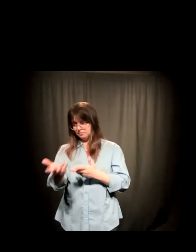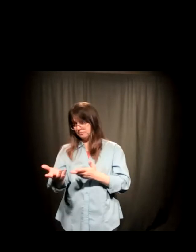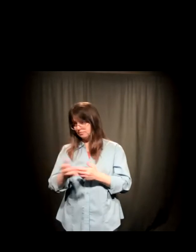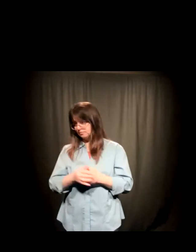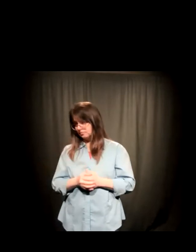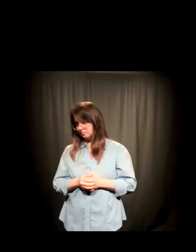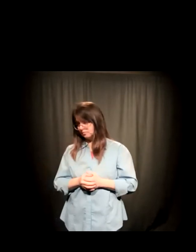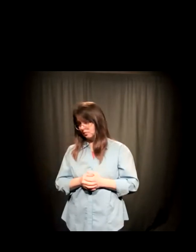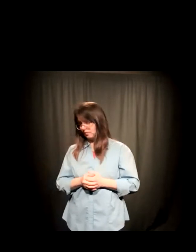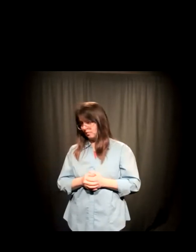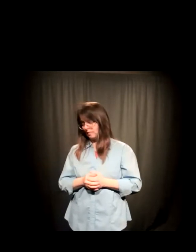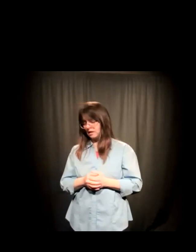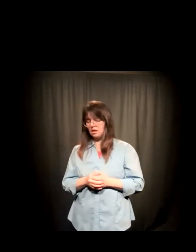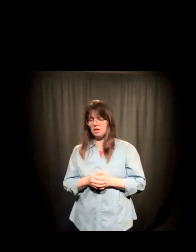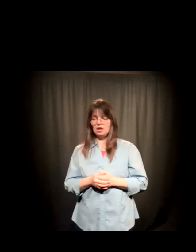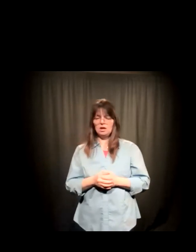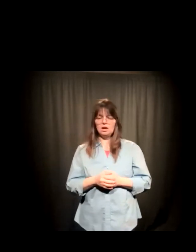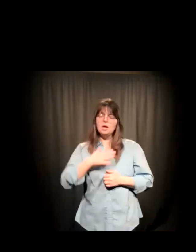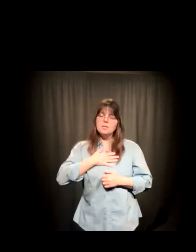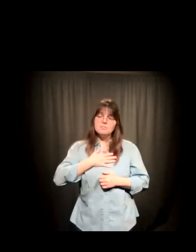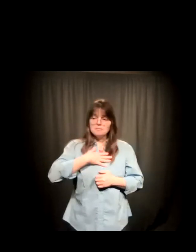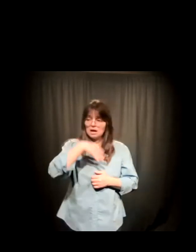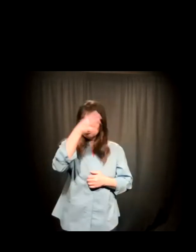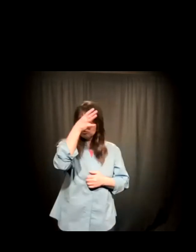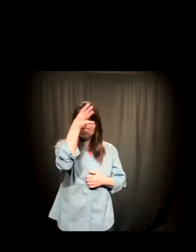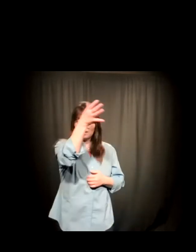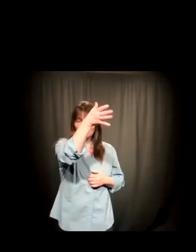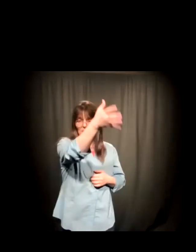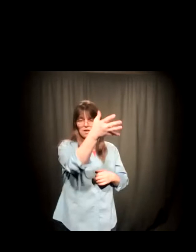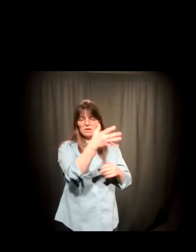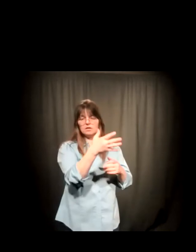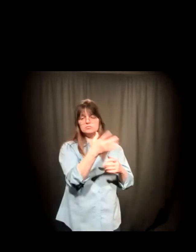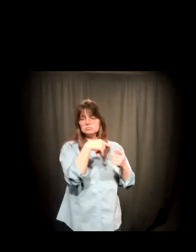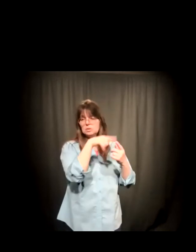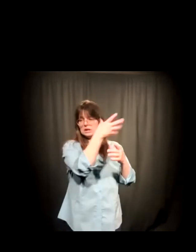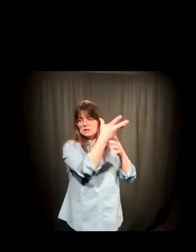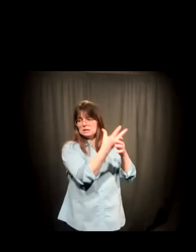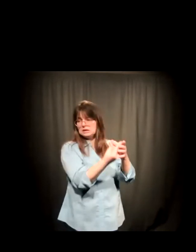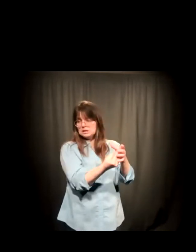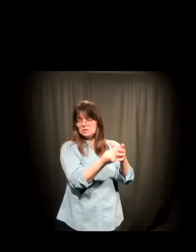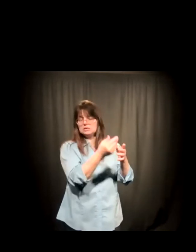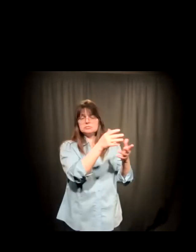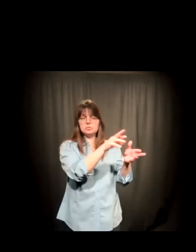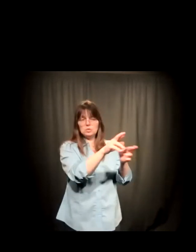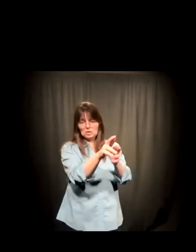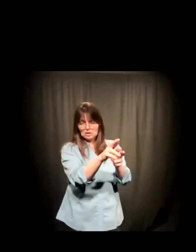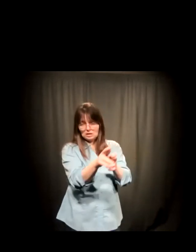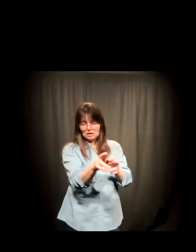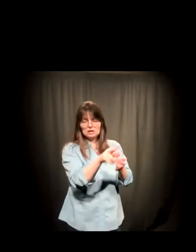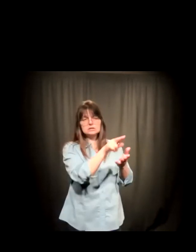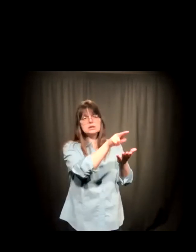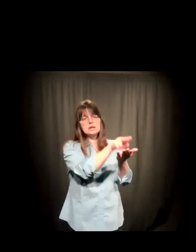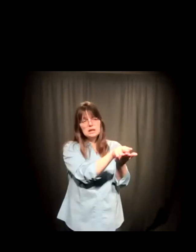On his deathbed, my grandfather told my mother that he wouldn't be going to heaven. God doesn't love me, he